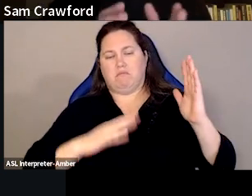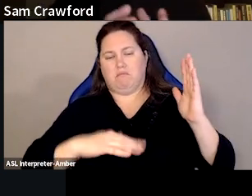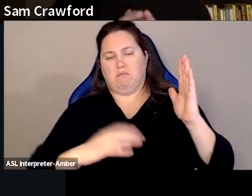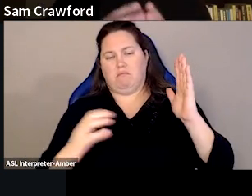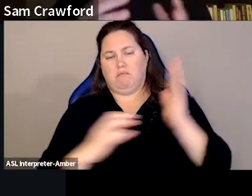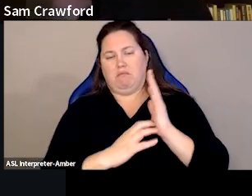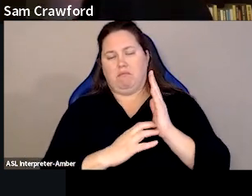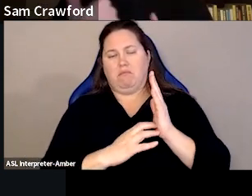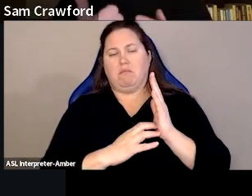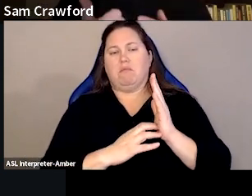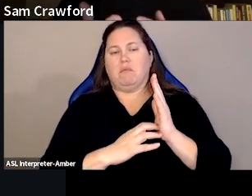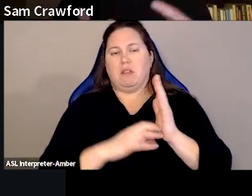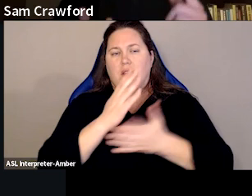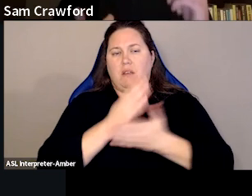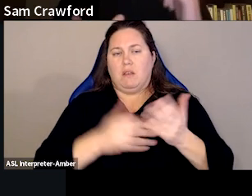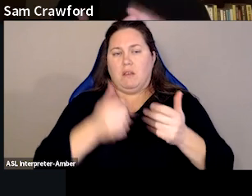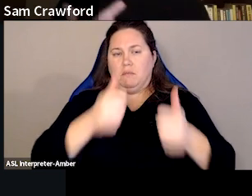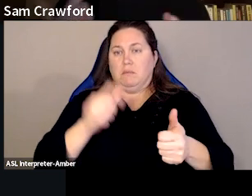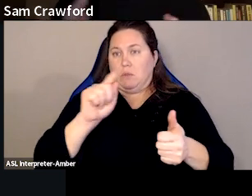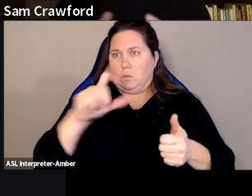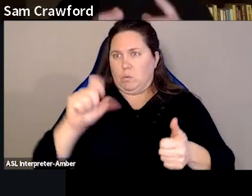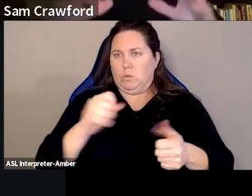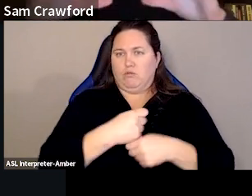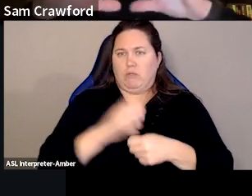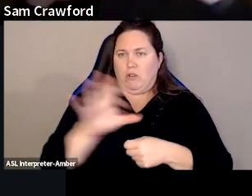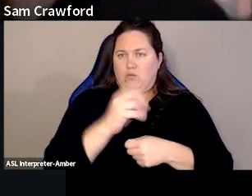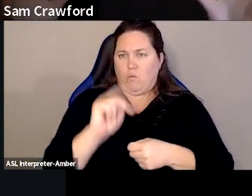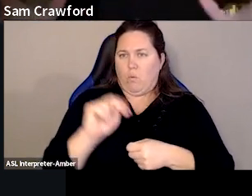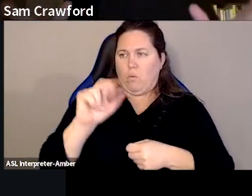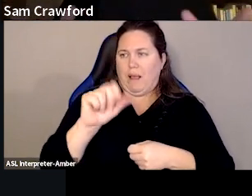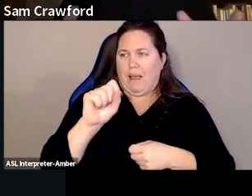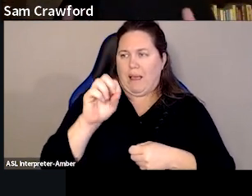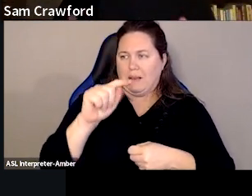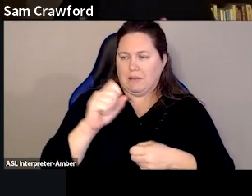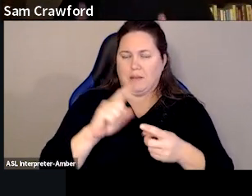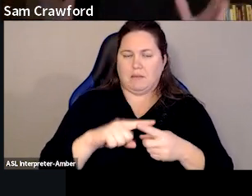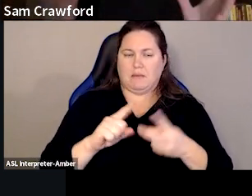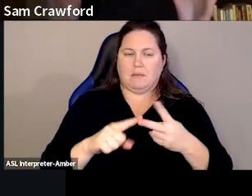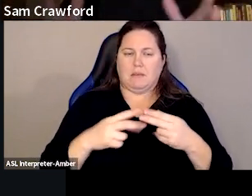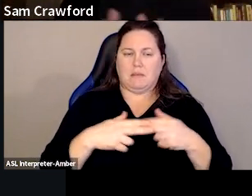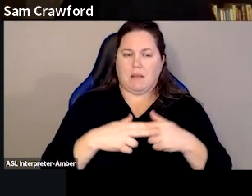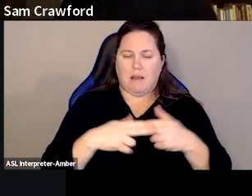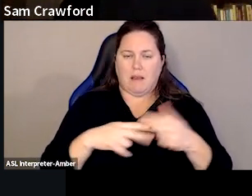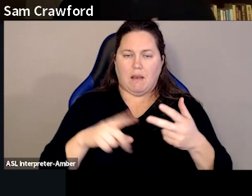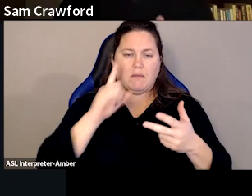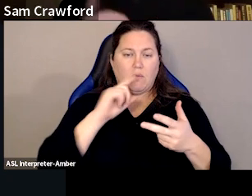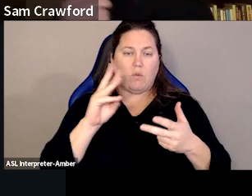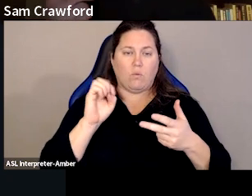Canva. It allows you to create your own assets, to put together slides. I put these slides for the webinar together on